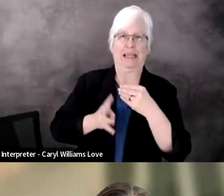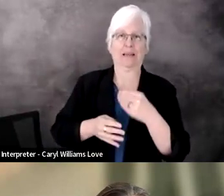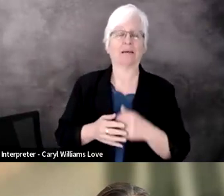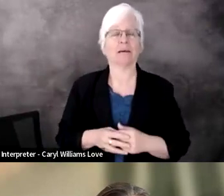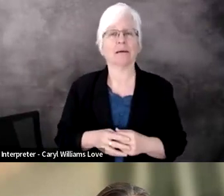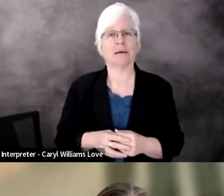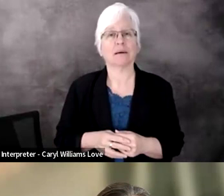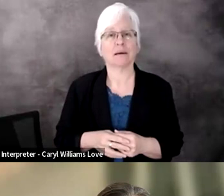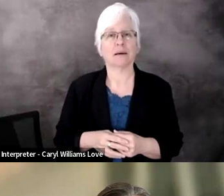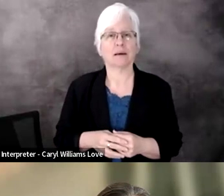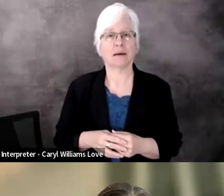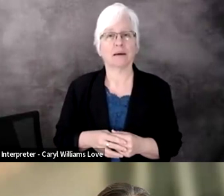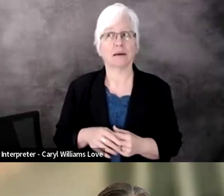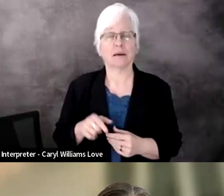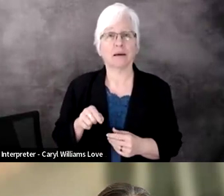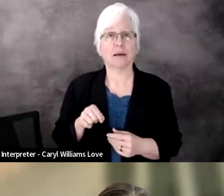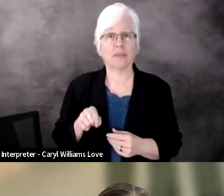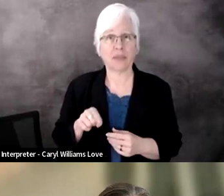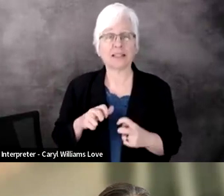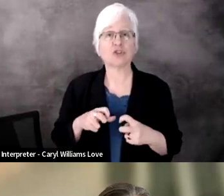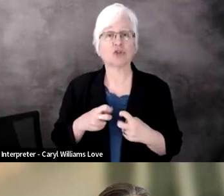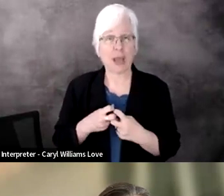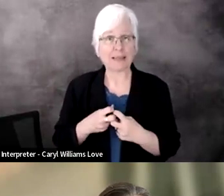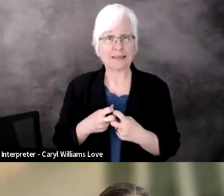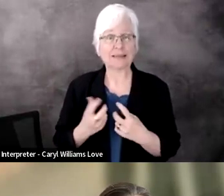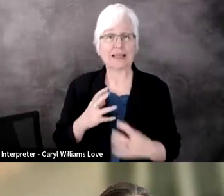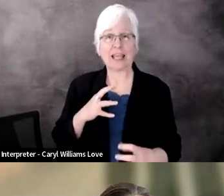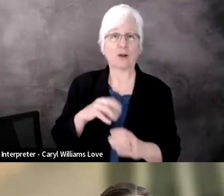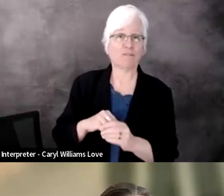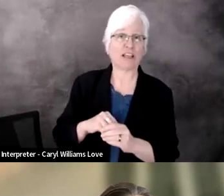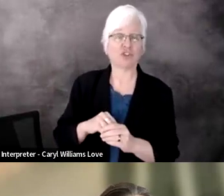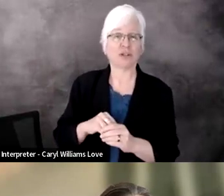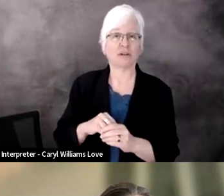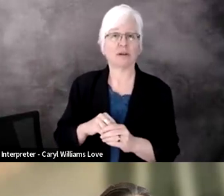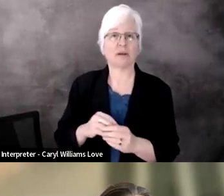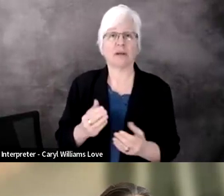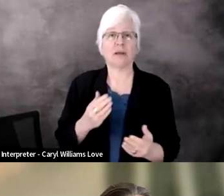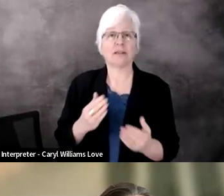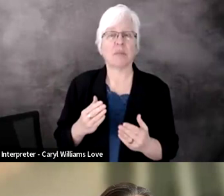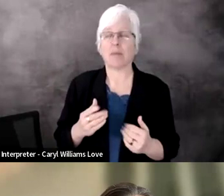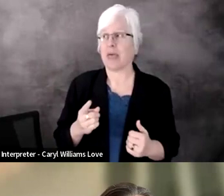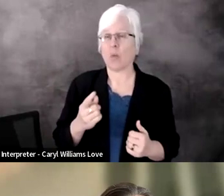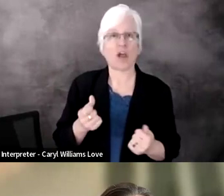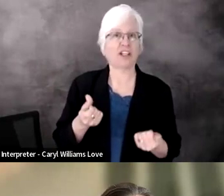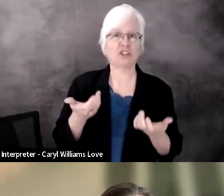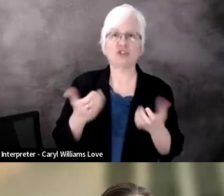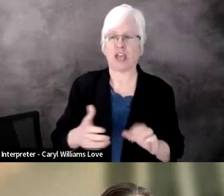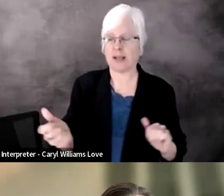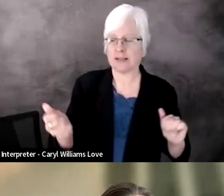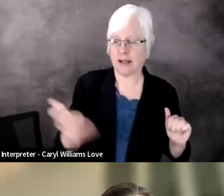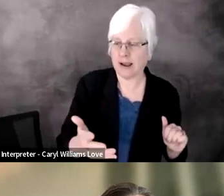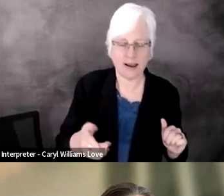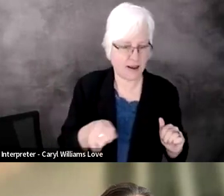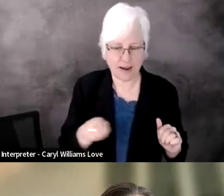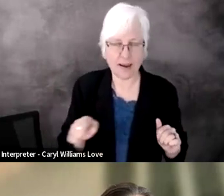This is crisis intervention can be that. Maybe that one off, that roll of the dice, it might be. And